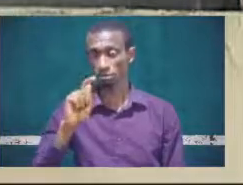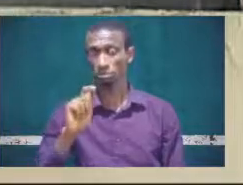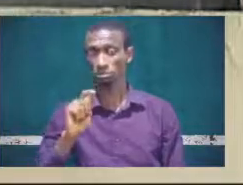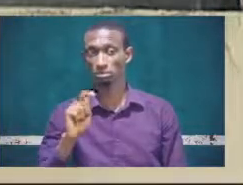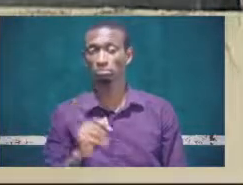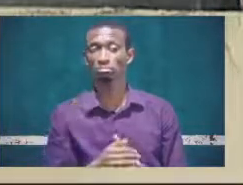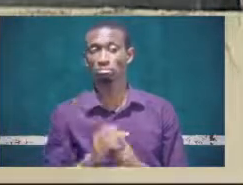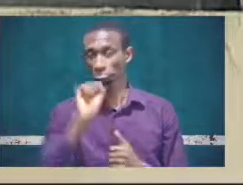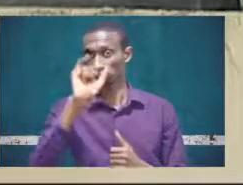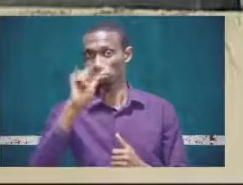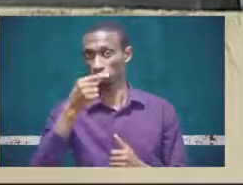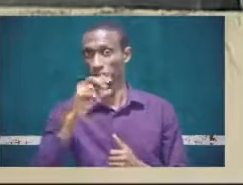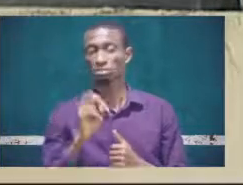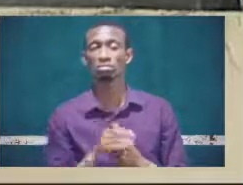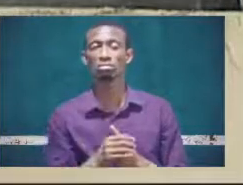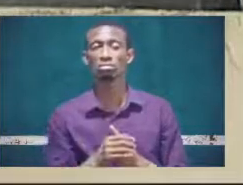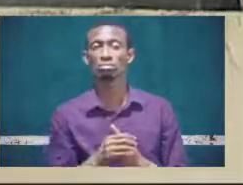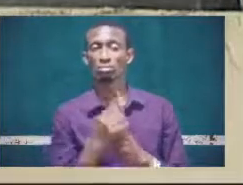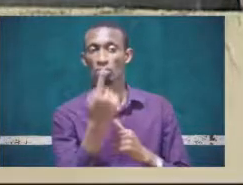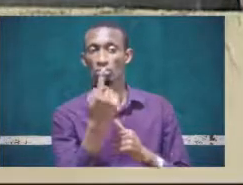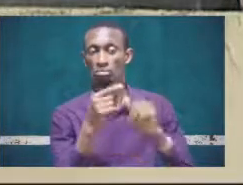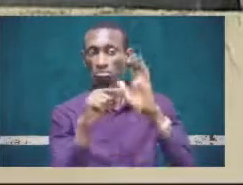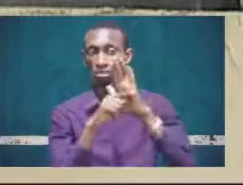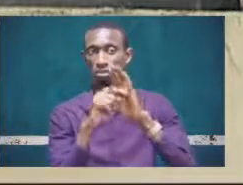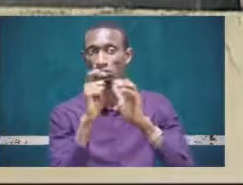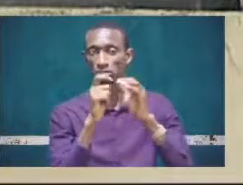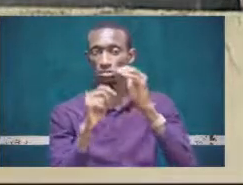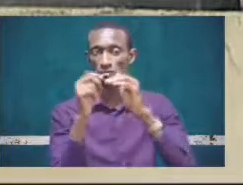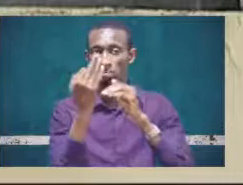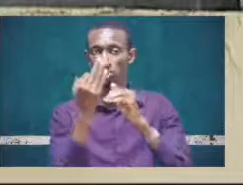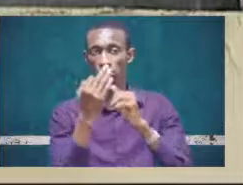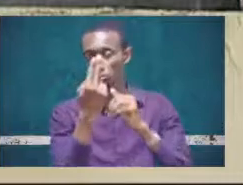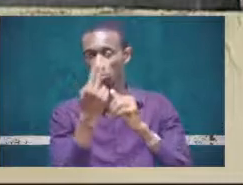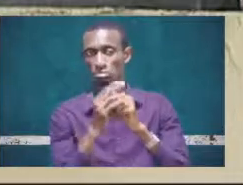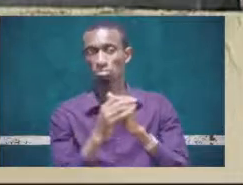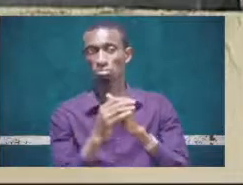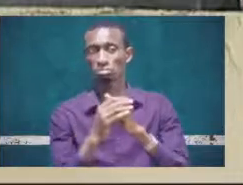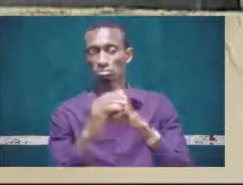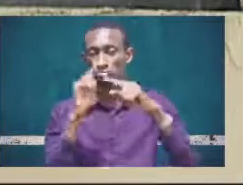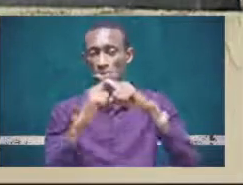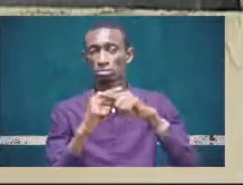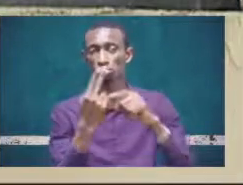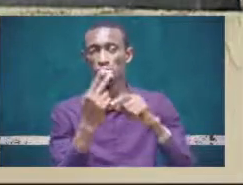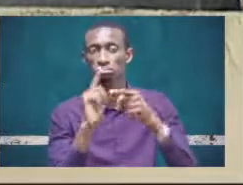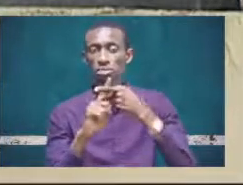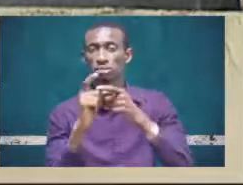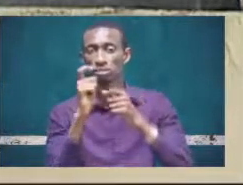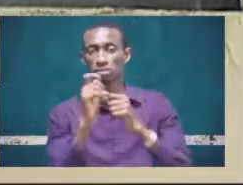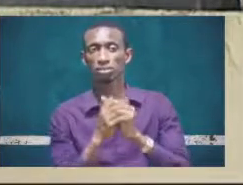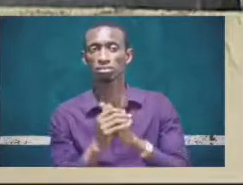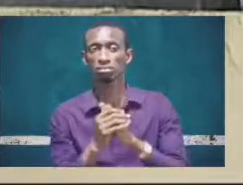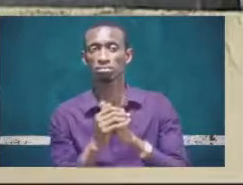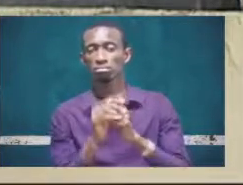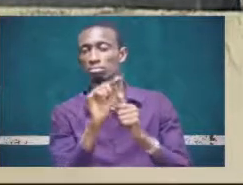we have 1 minus x squared times 2 plus x over x power